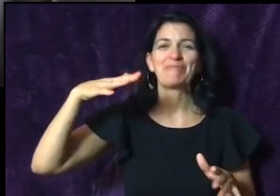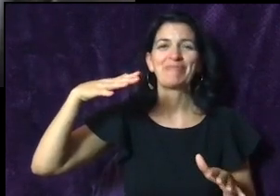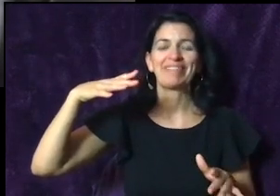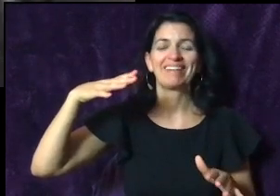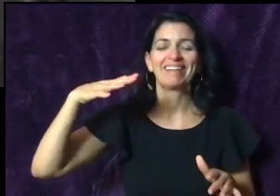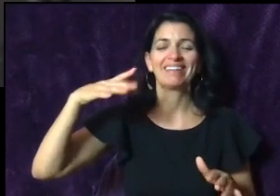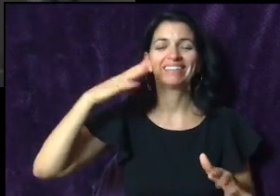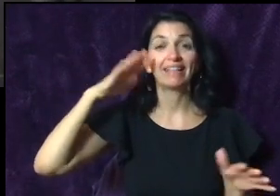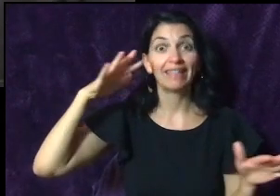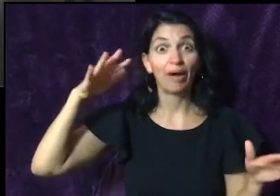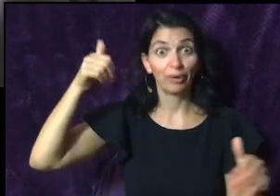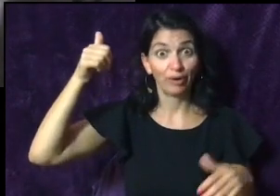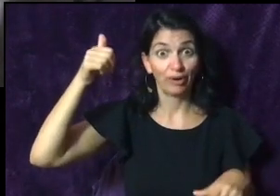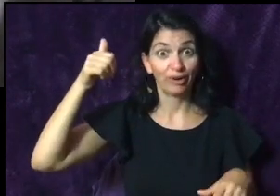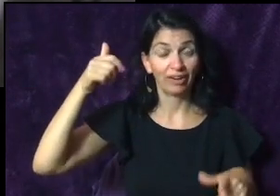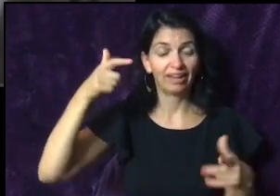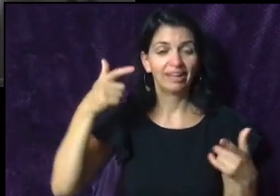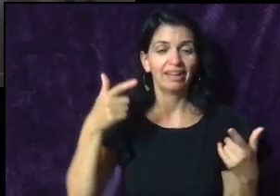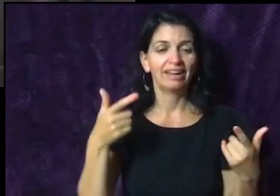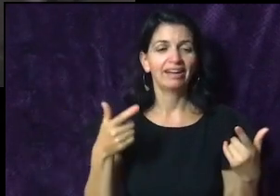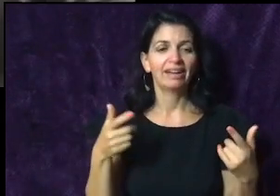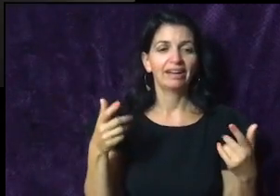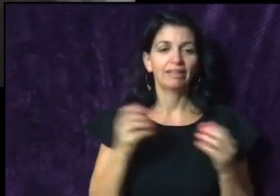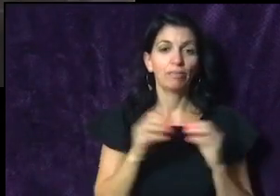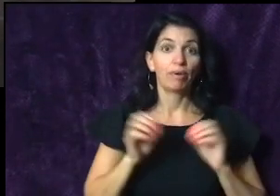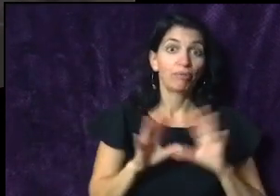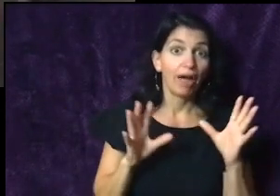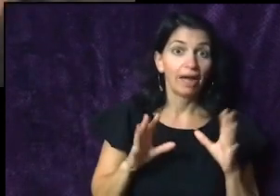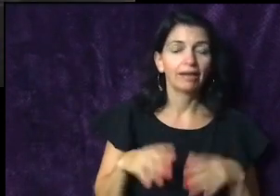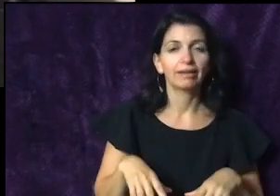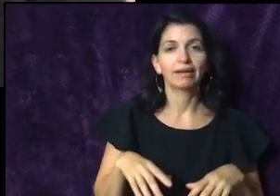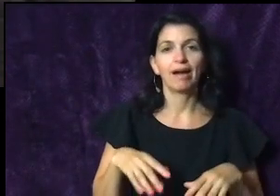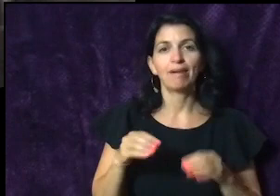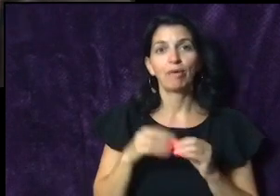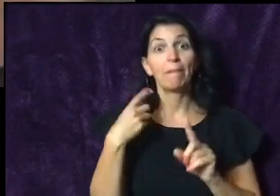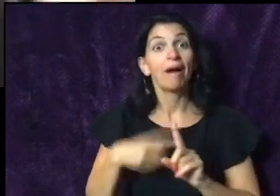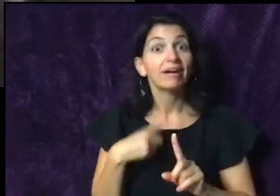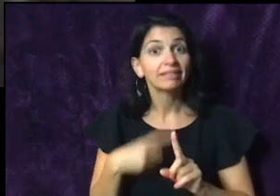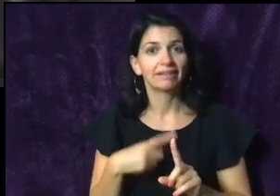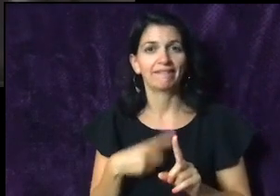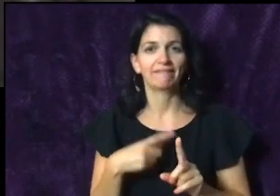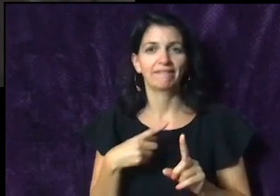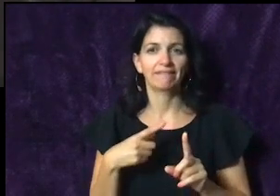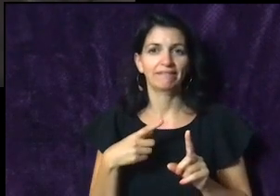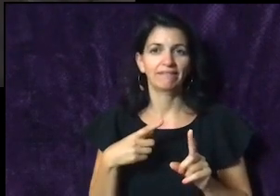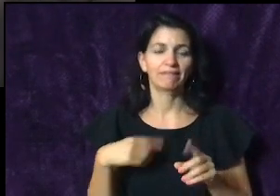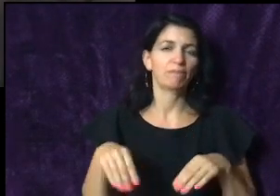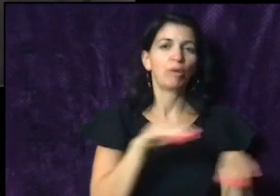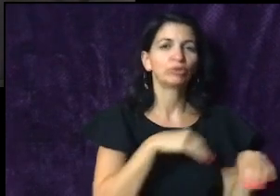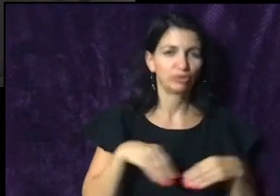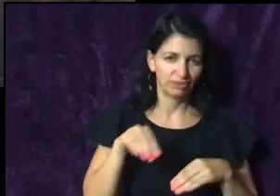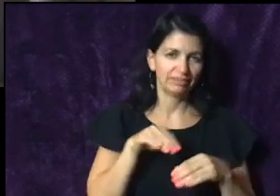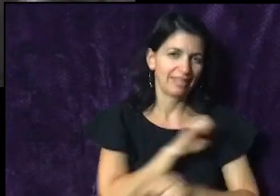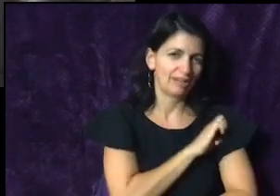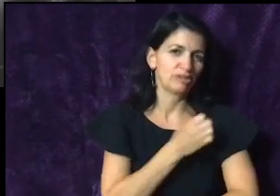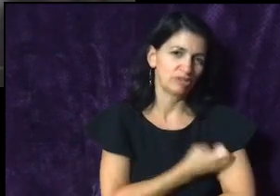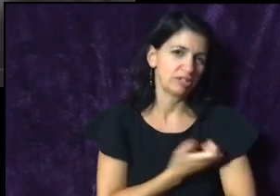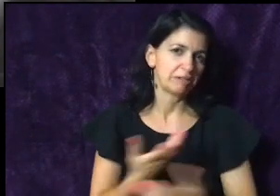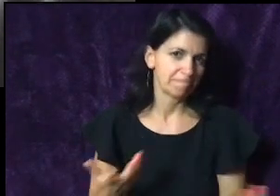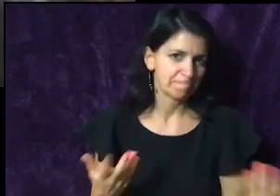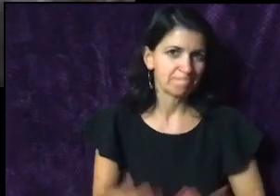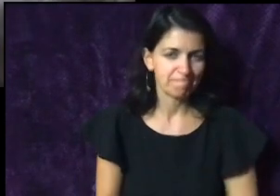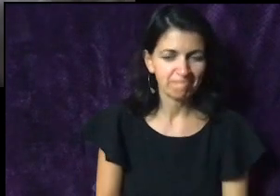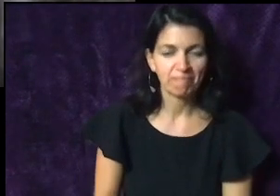the louder the volume, the brighter and more positive the emotions and energy are gonna be.